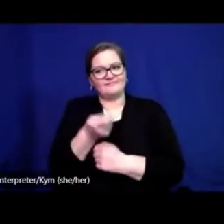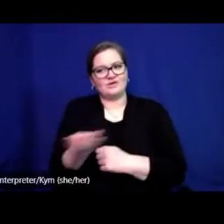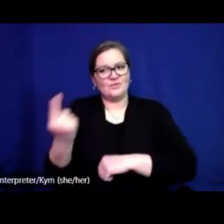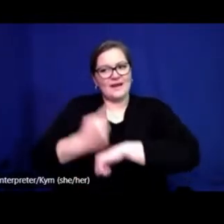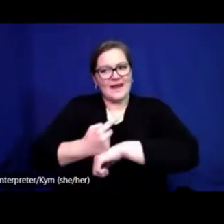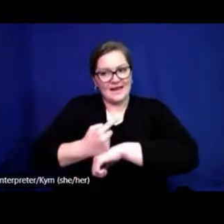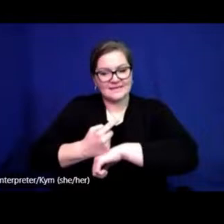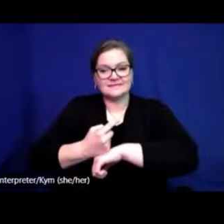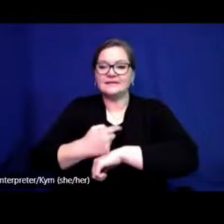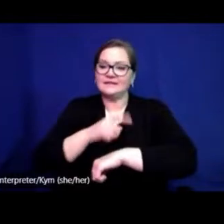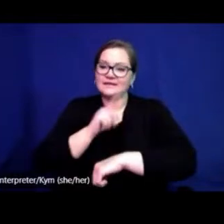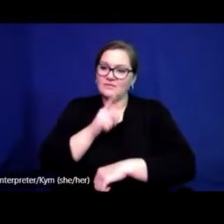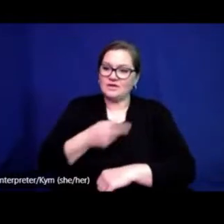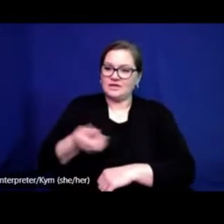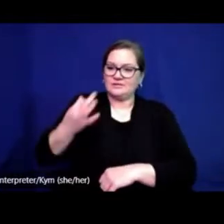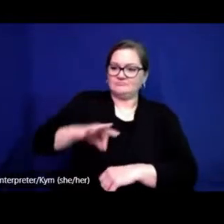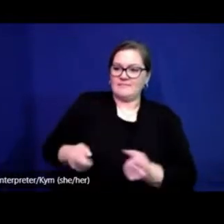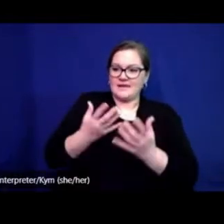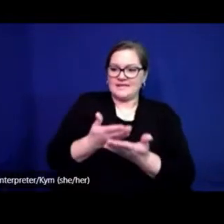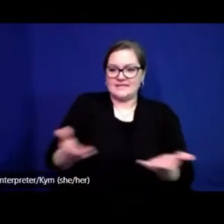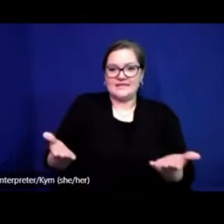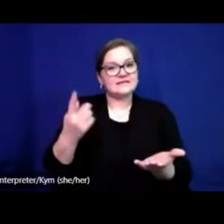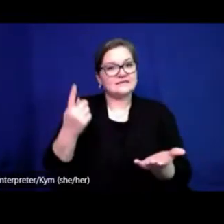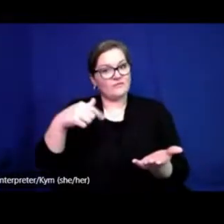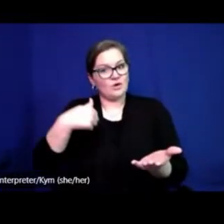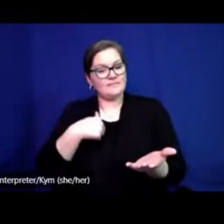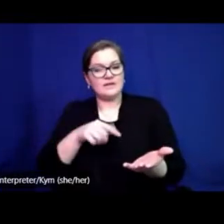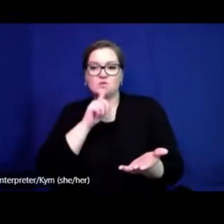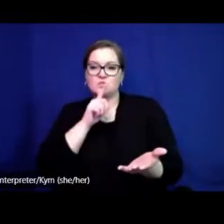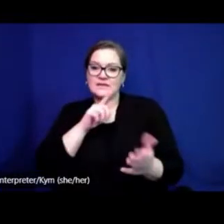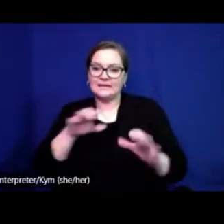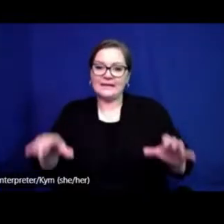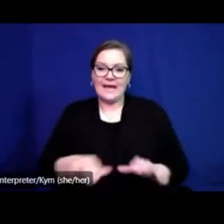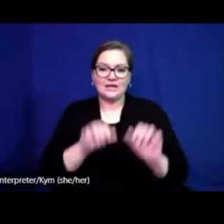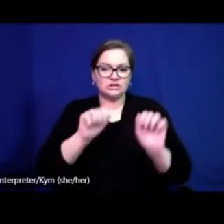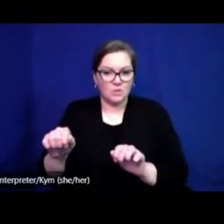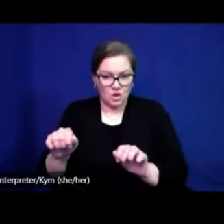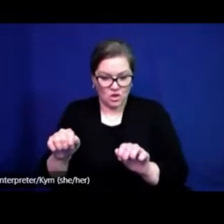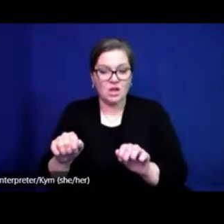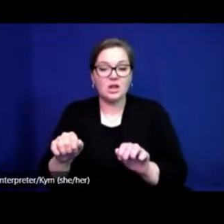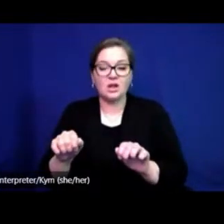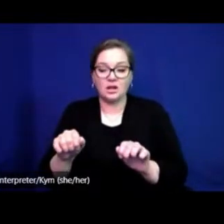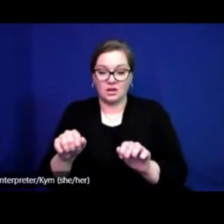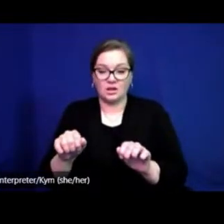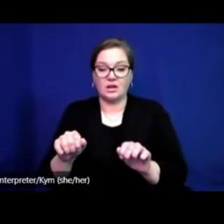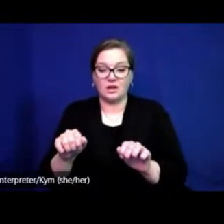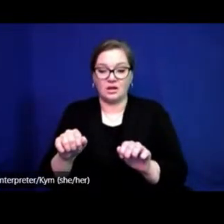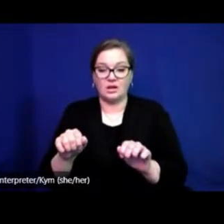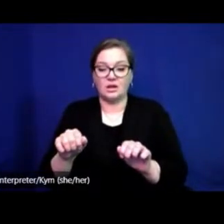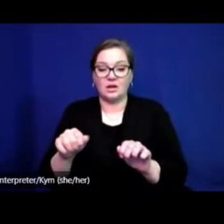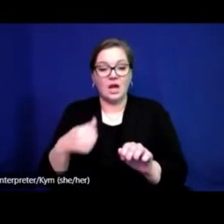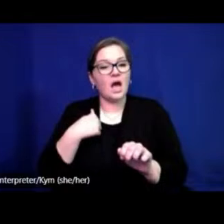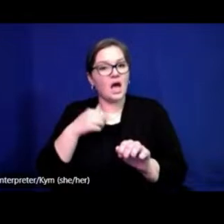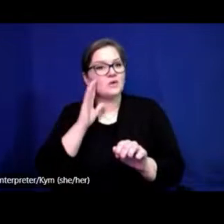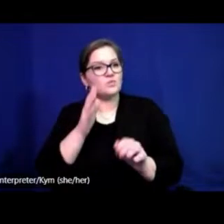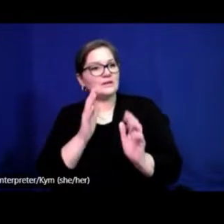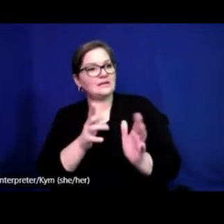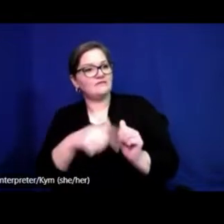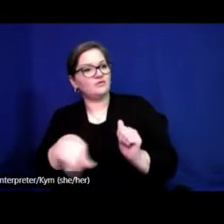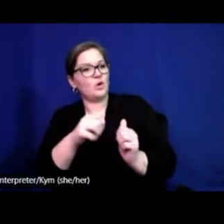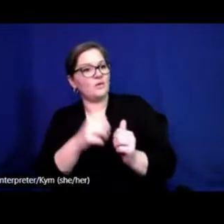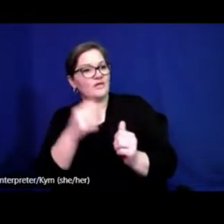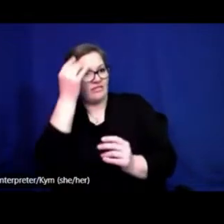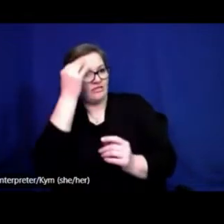took away a lot of things that are, for me, are going to be very, very actionable. And so I want to just leave you with kind of thought that I left with